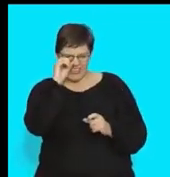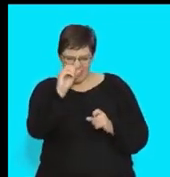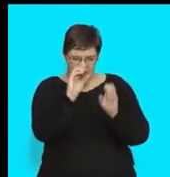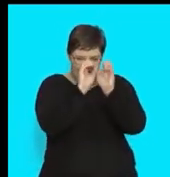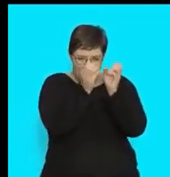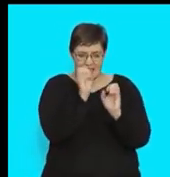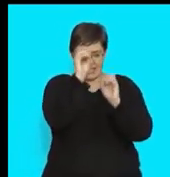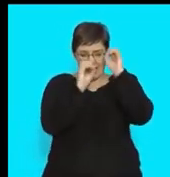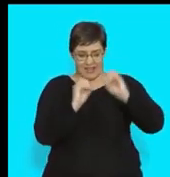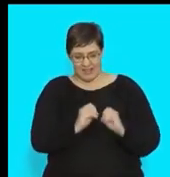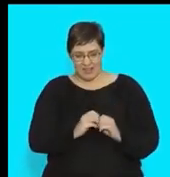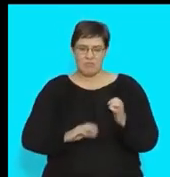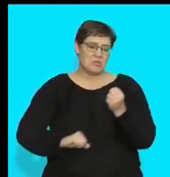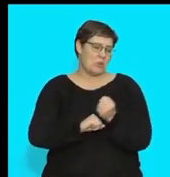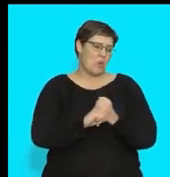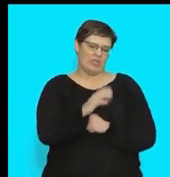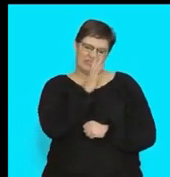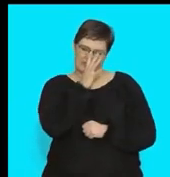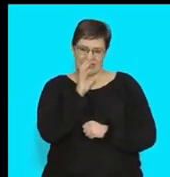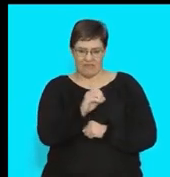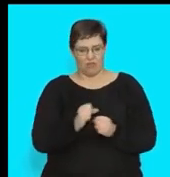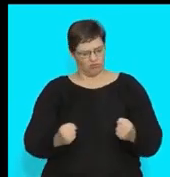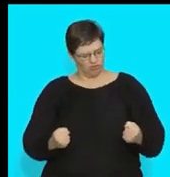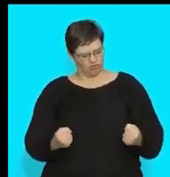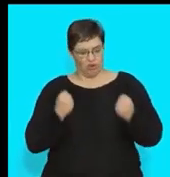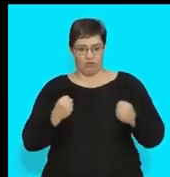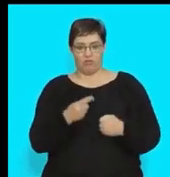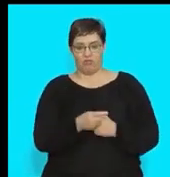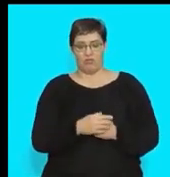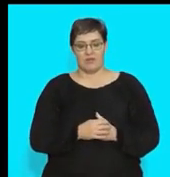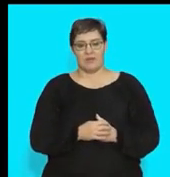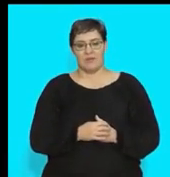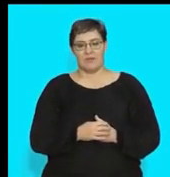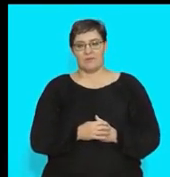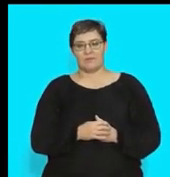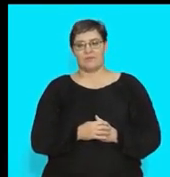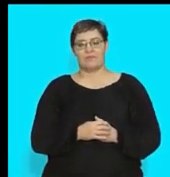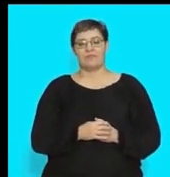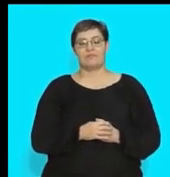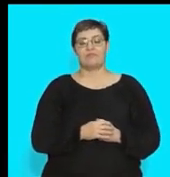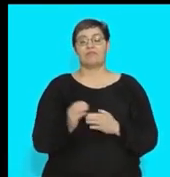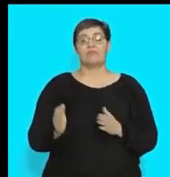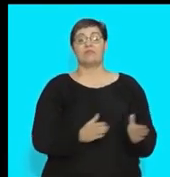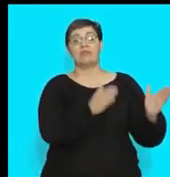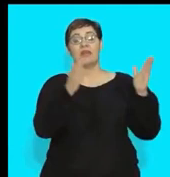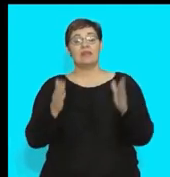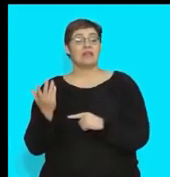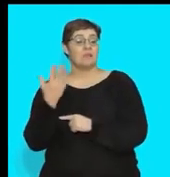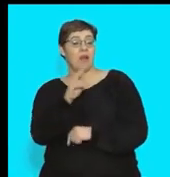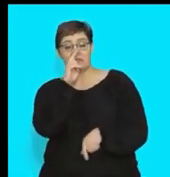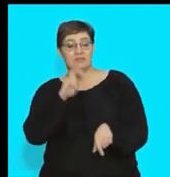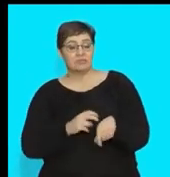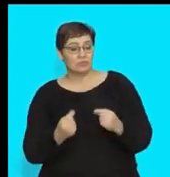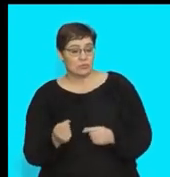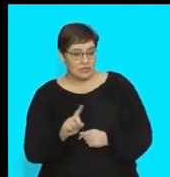cell walls, lots of support, and lots of strength. All right. Then what is the next thing that a plant